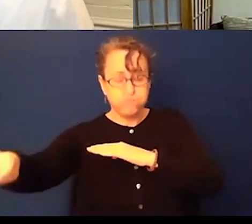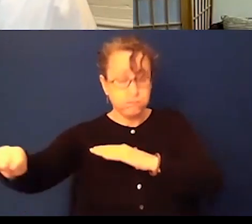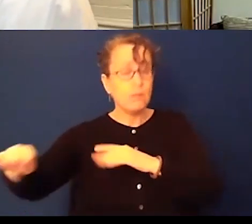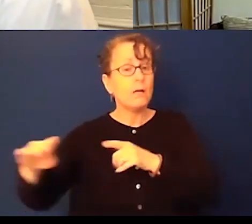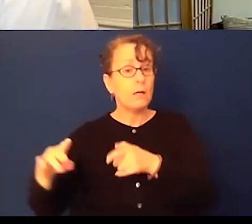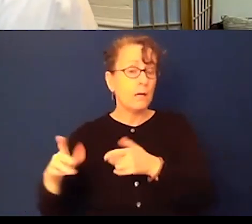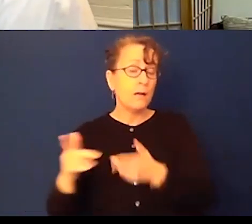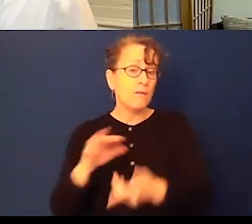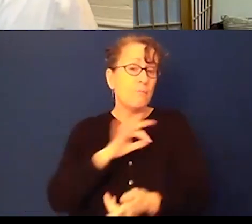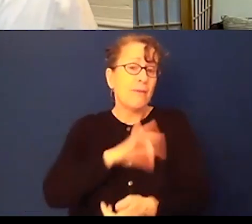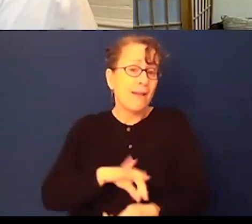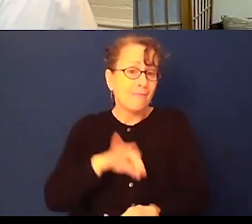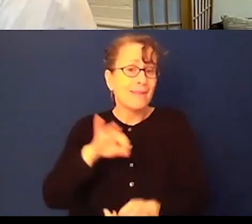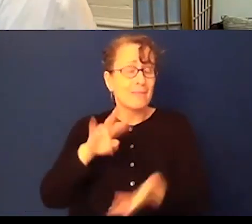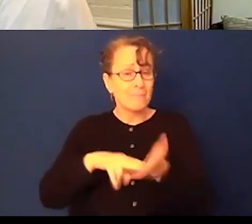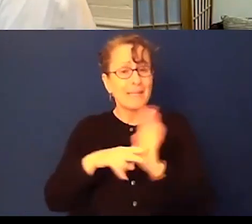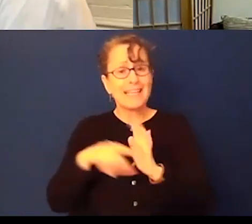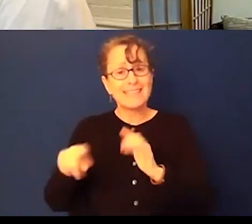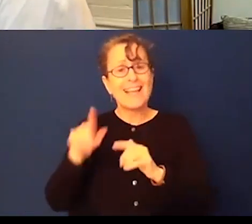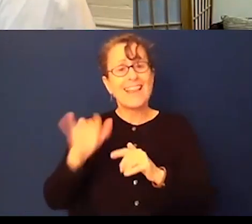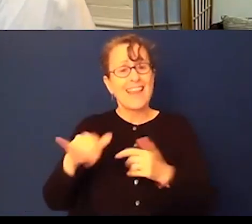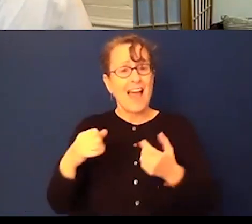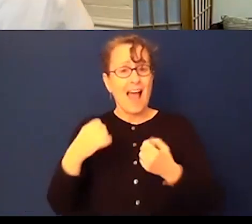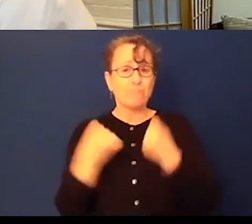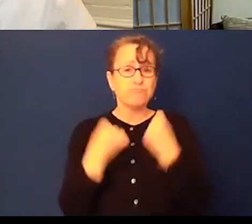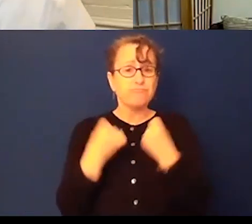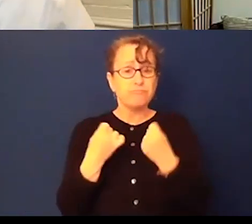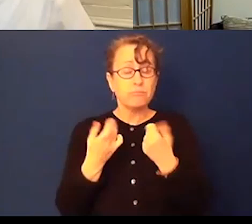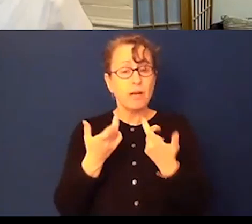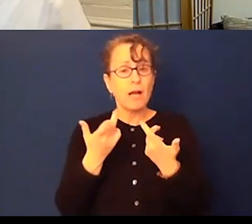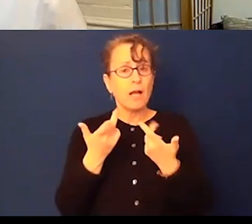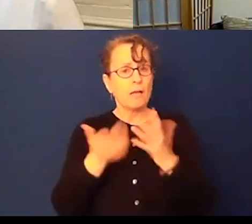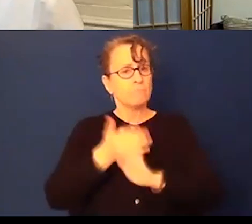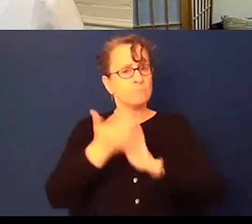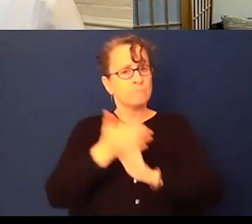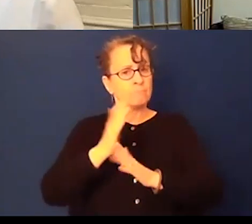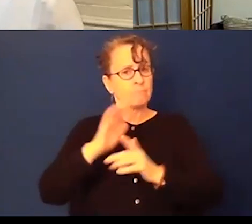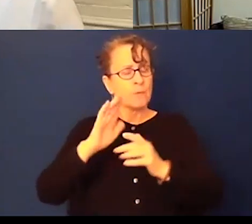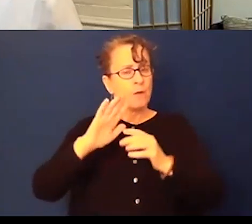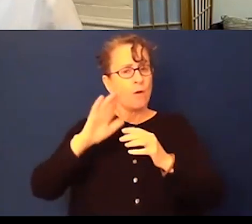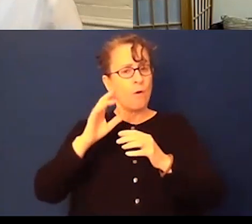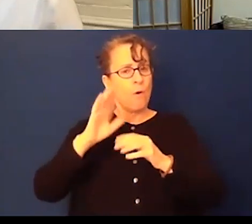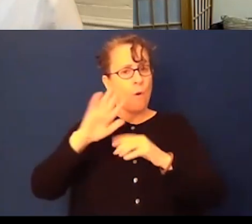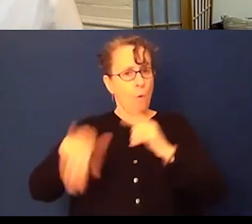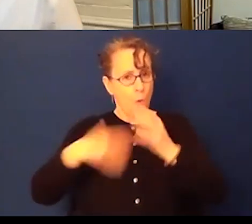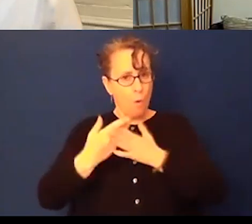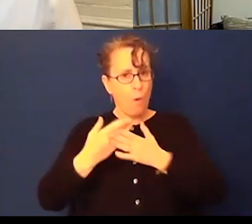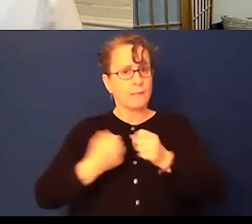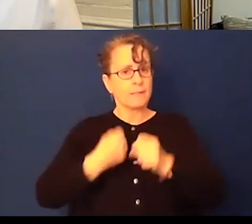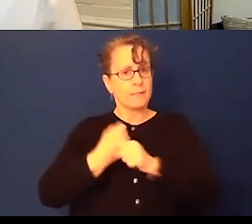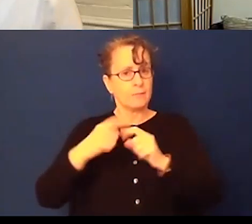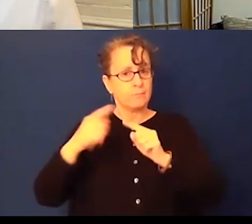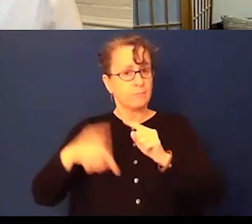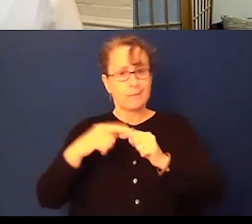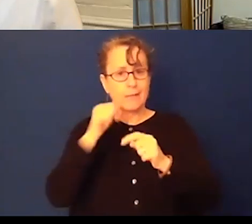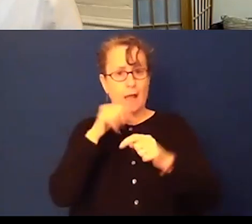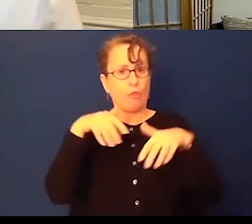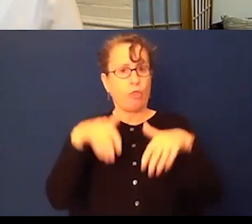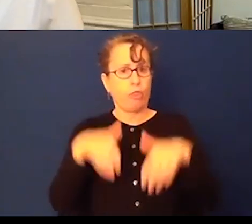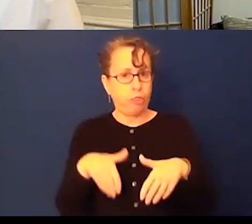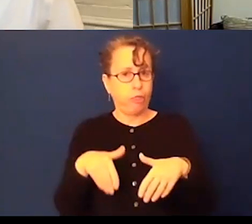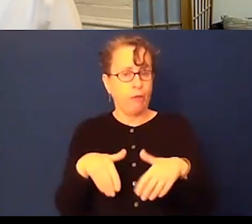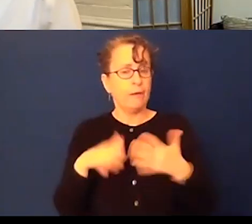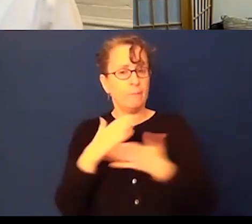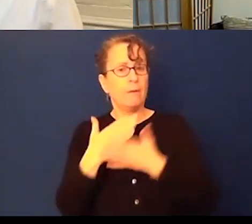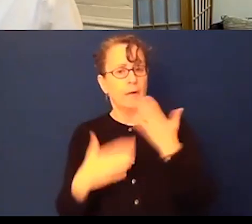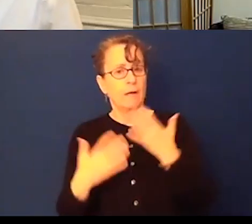we don't expect to see any real difference in life expectancy. And likely the planer would be something that might be able to be